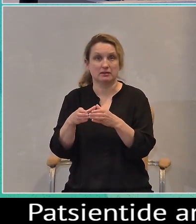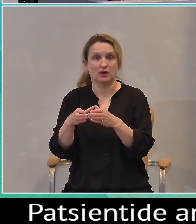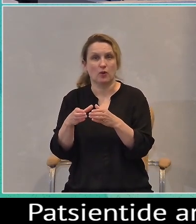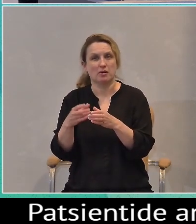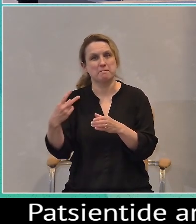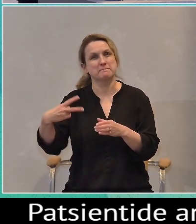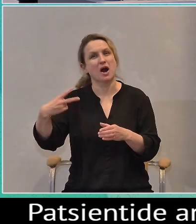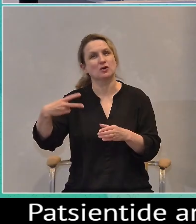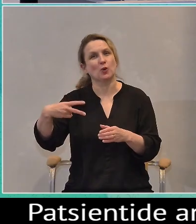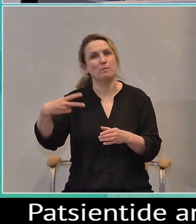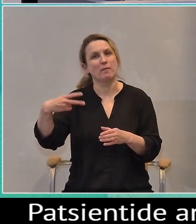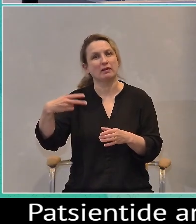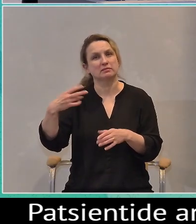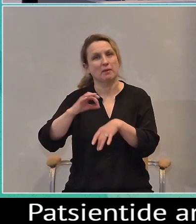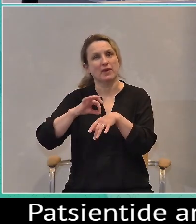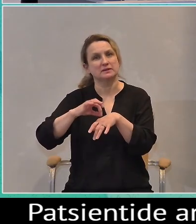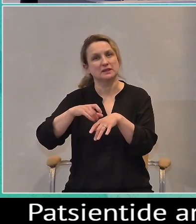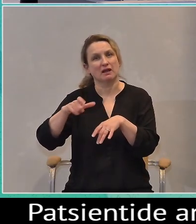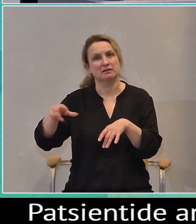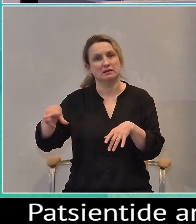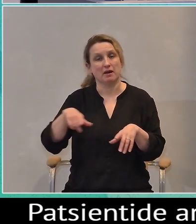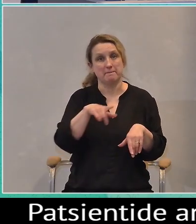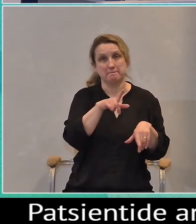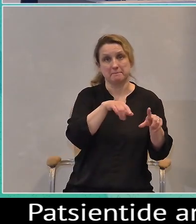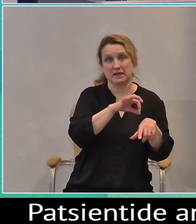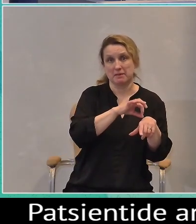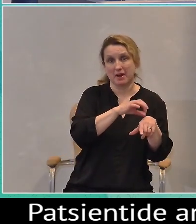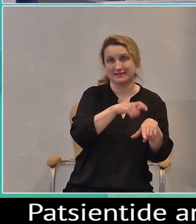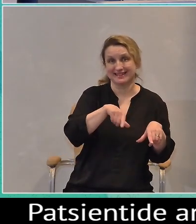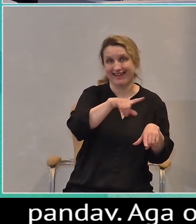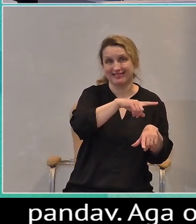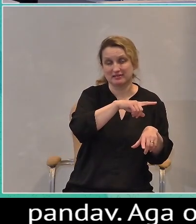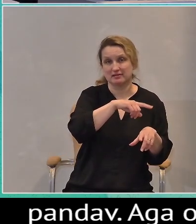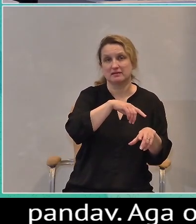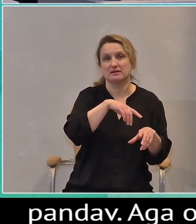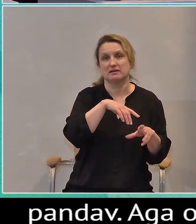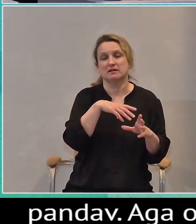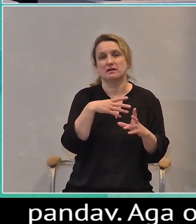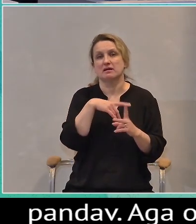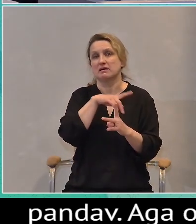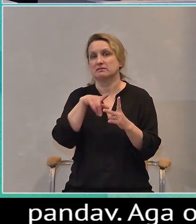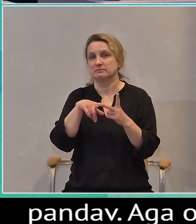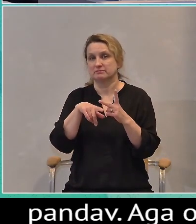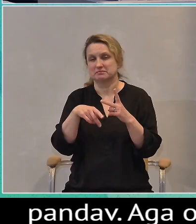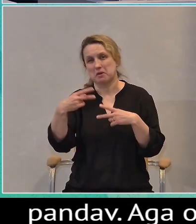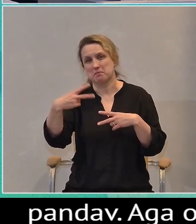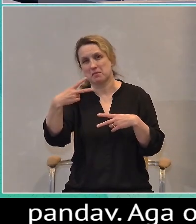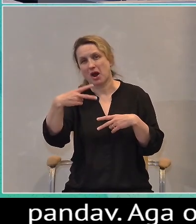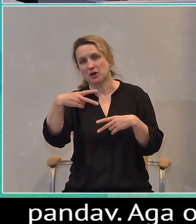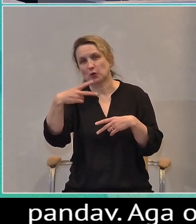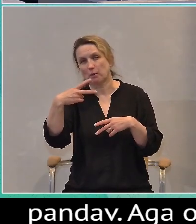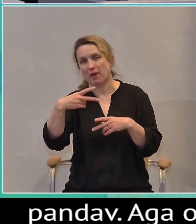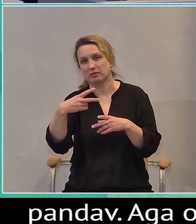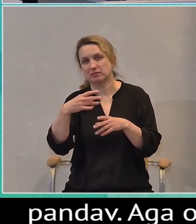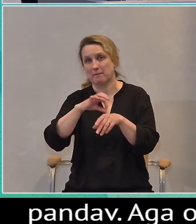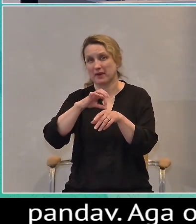the funding threshold is higher. And the next step is when there is a